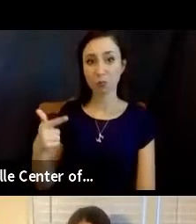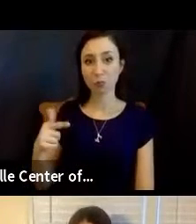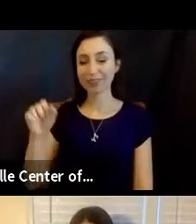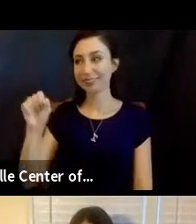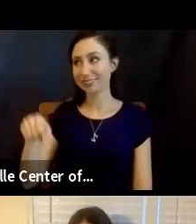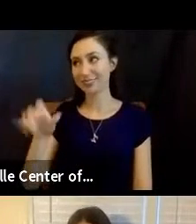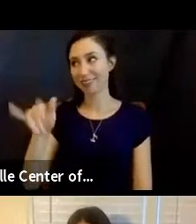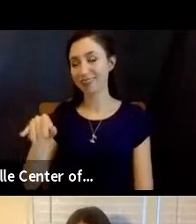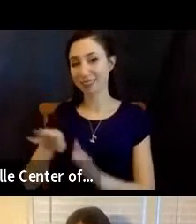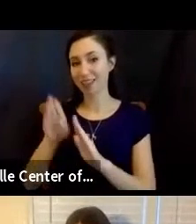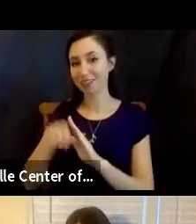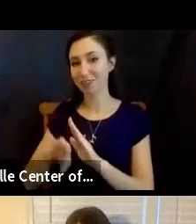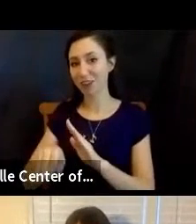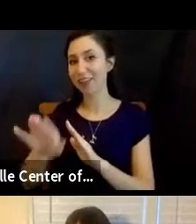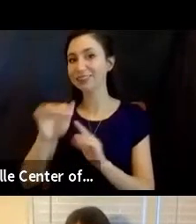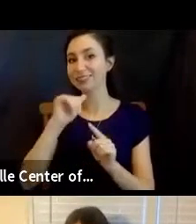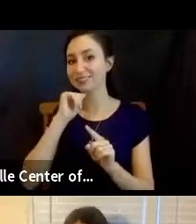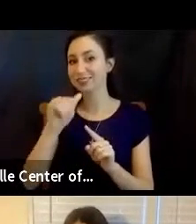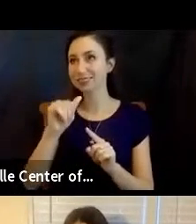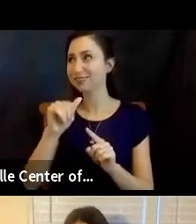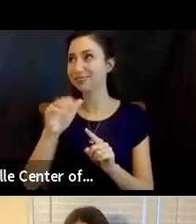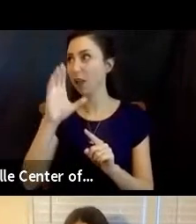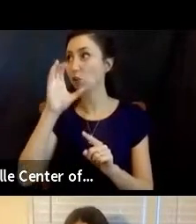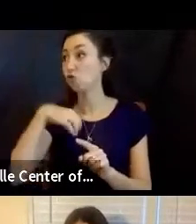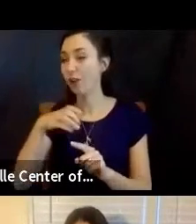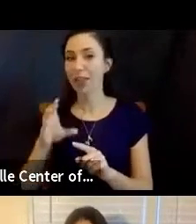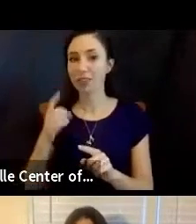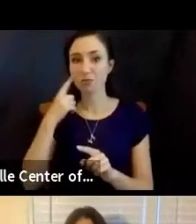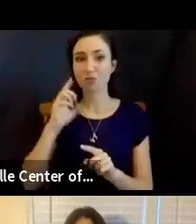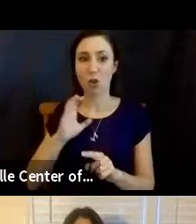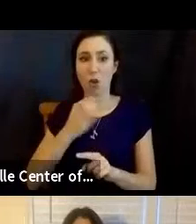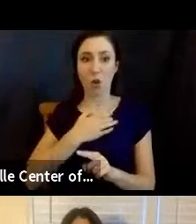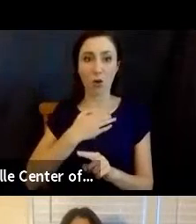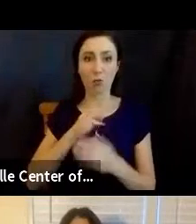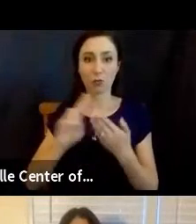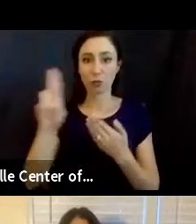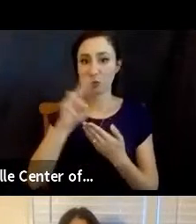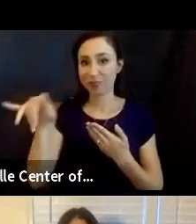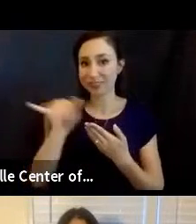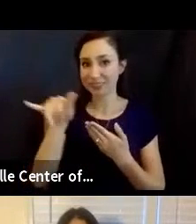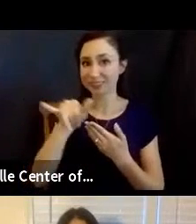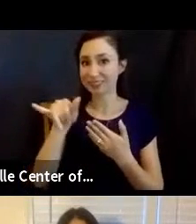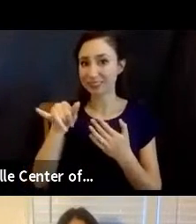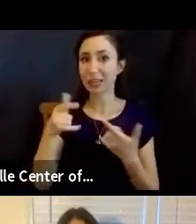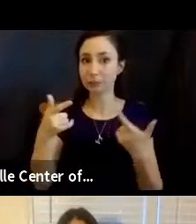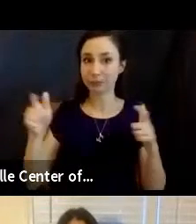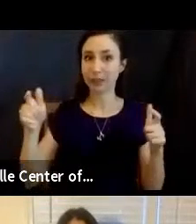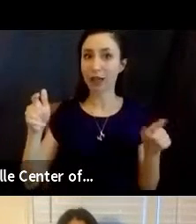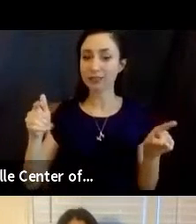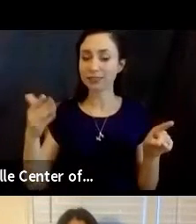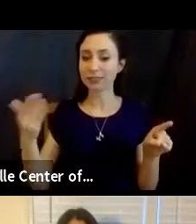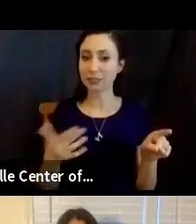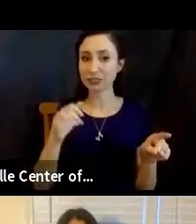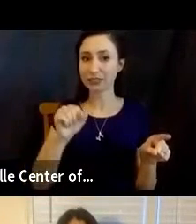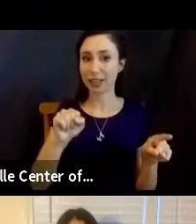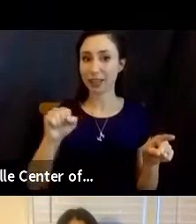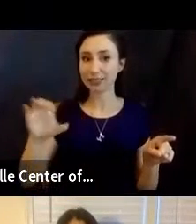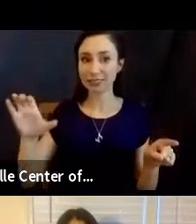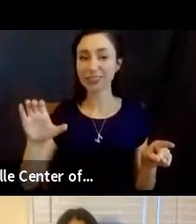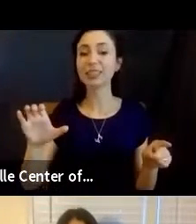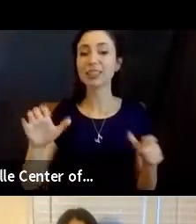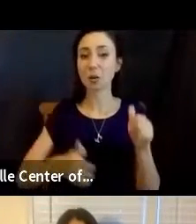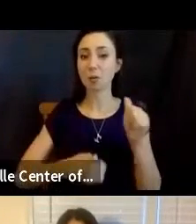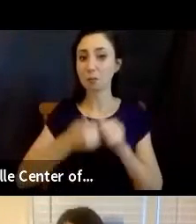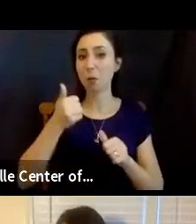trend has not been unusual, especially in universities our size. And here in the SEC, which is where we do most of